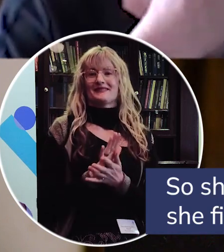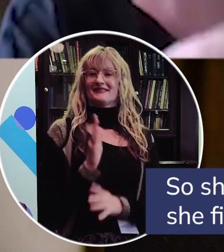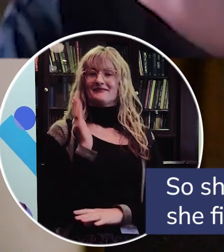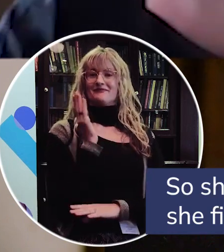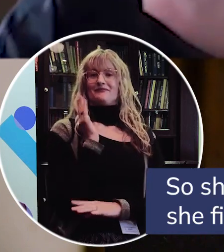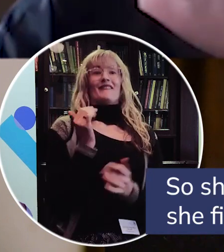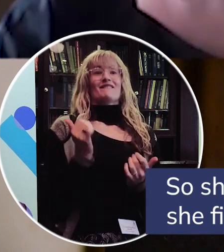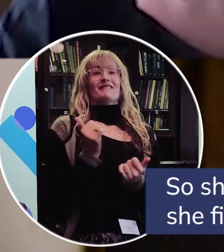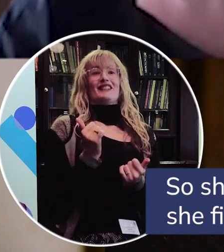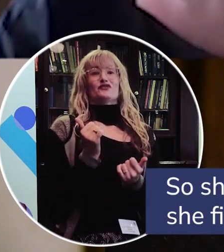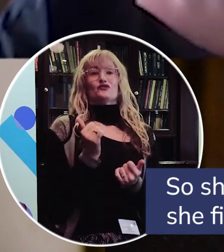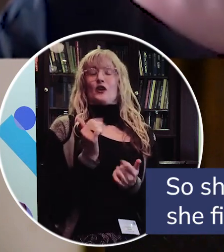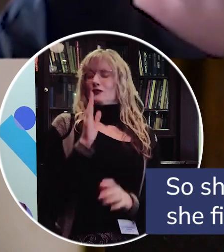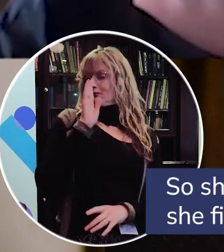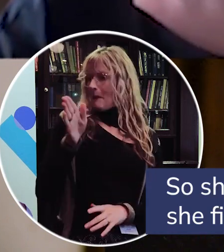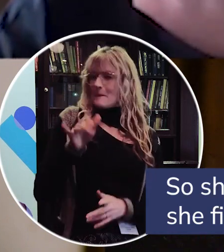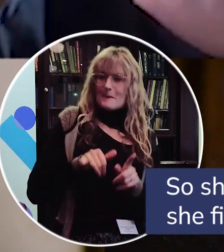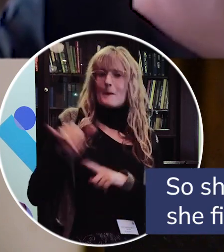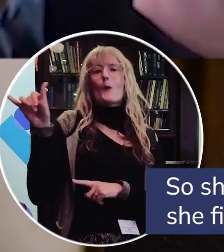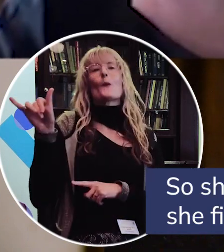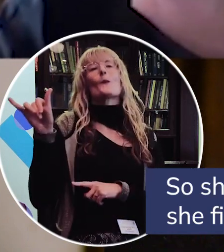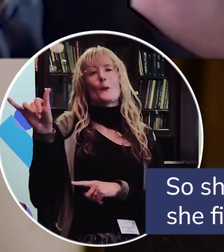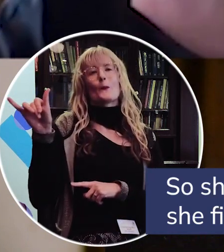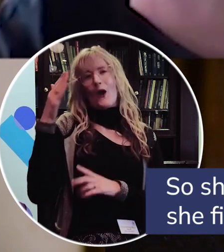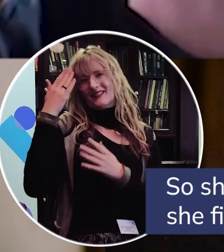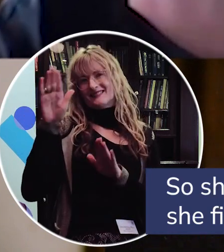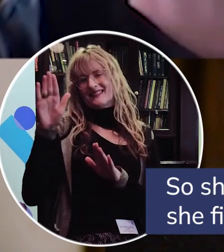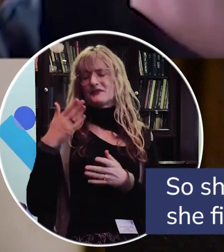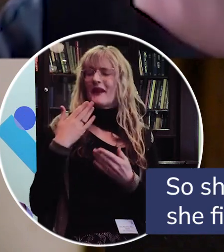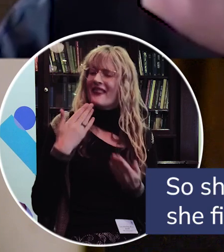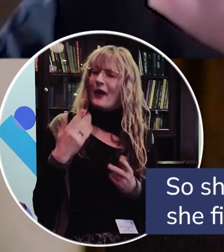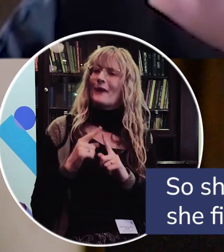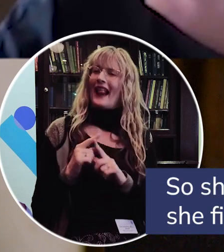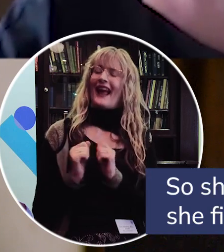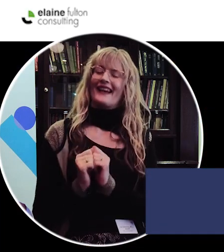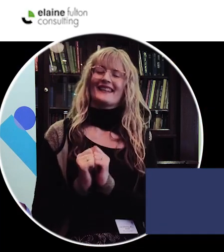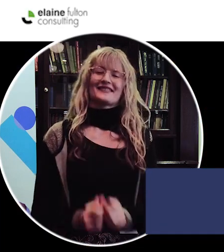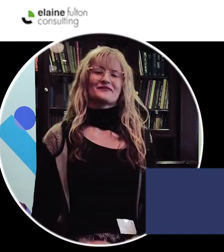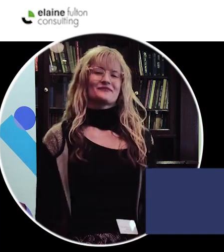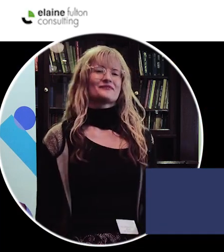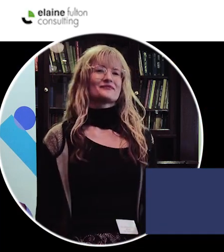catch a plane as soon as she finishes presenting. So thank you very much, Elaine.